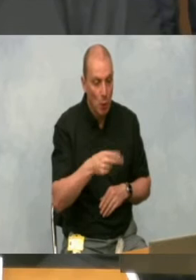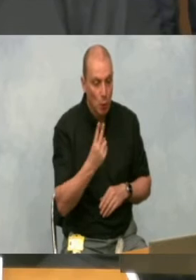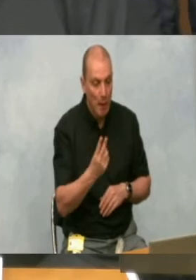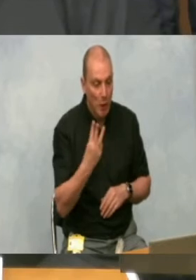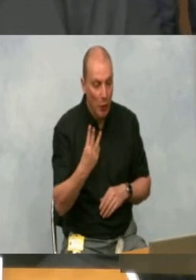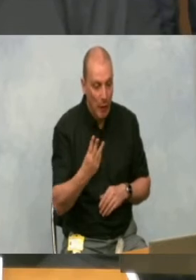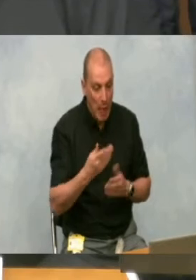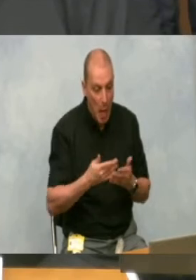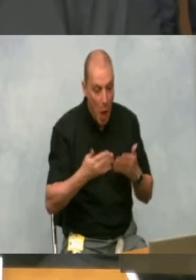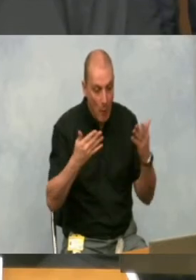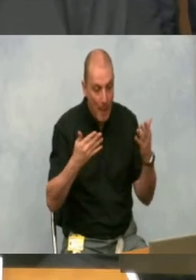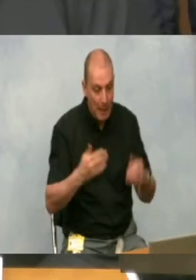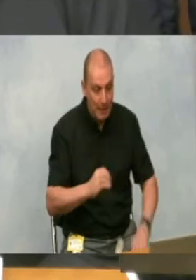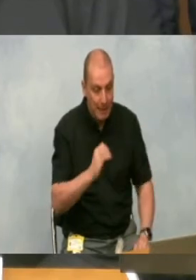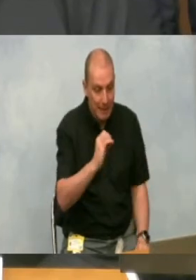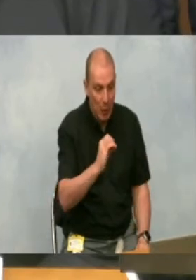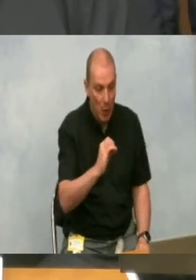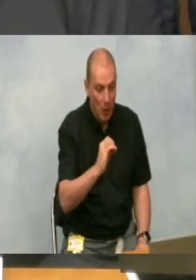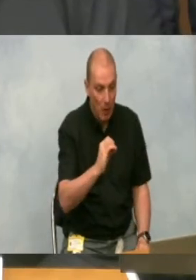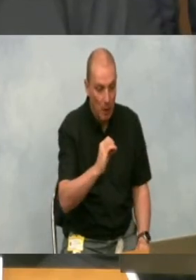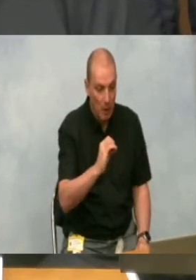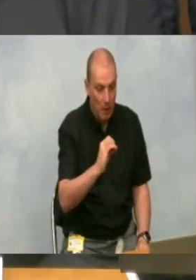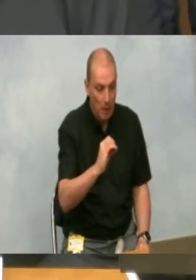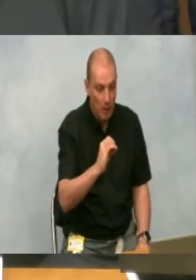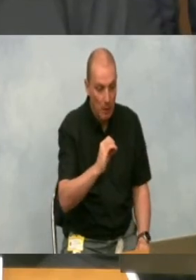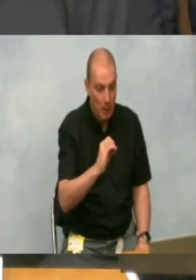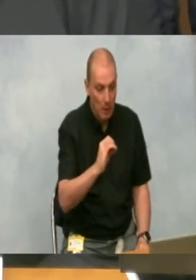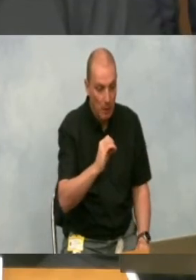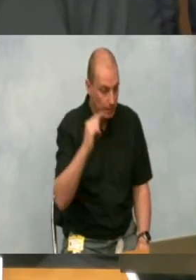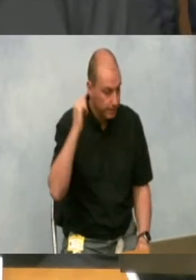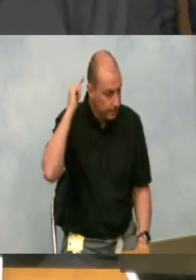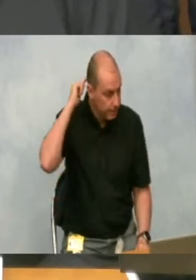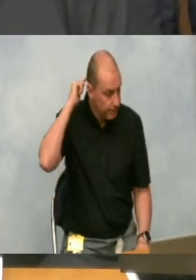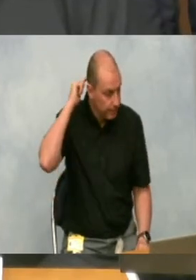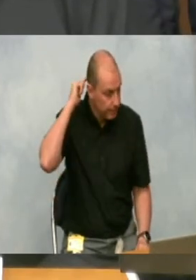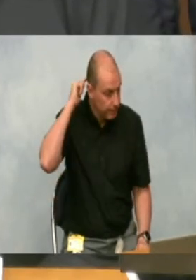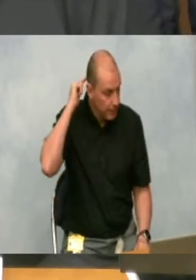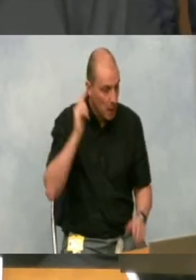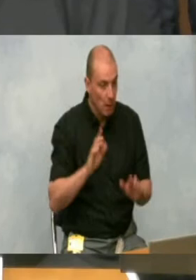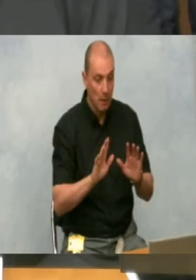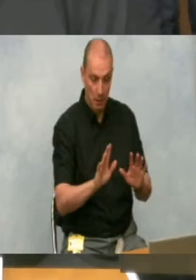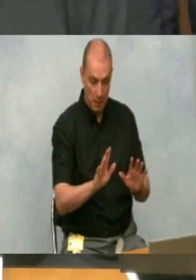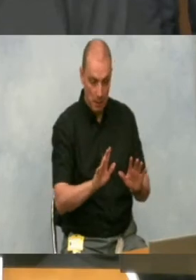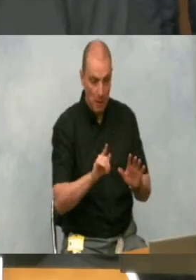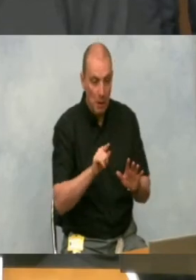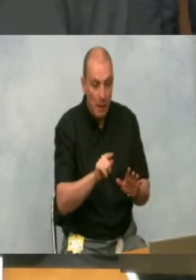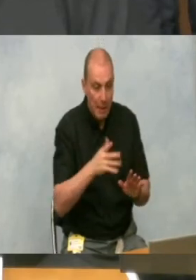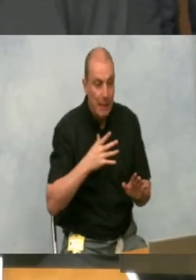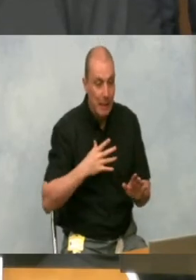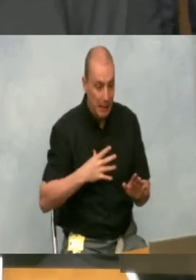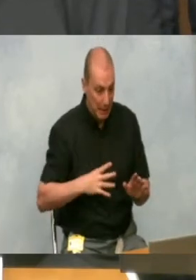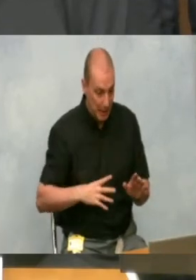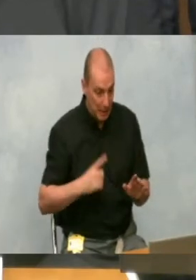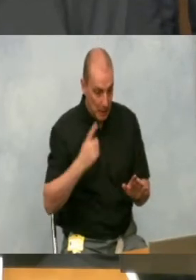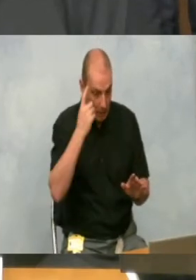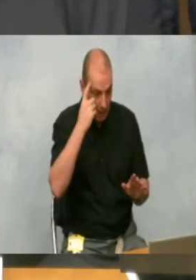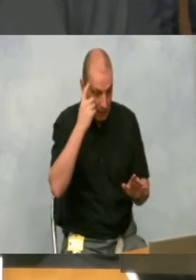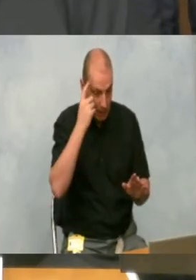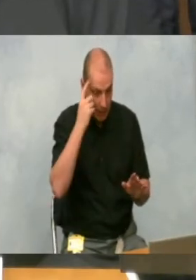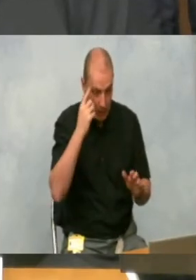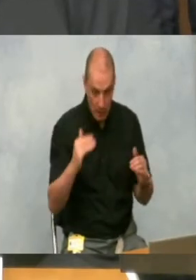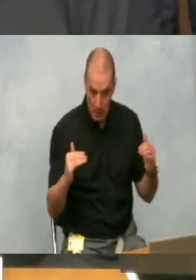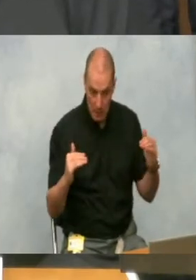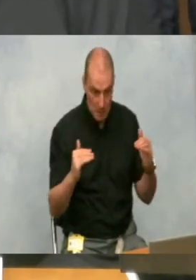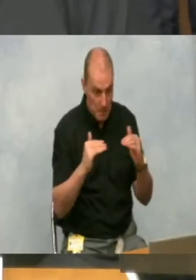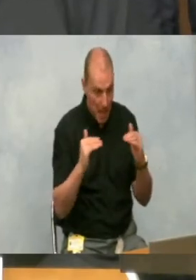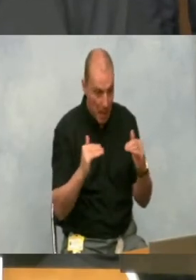0. So I'm mindful for that going forward, that are we meeting the need? And are we moving